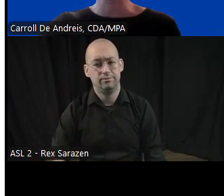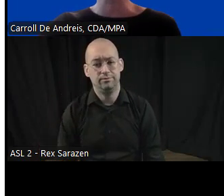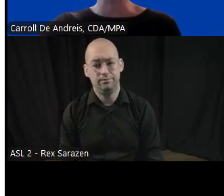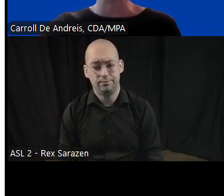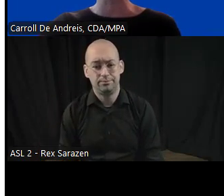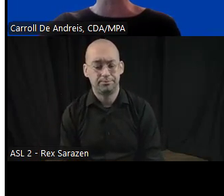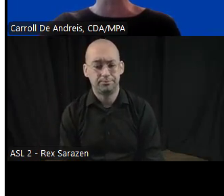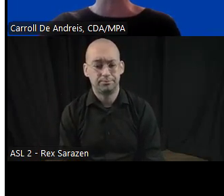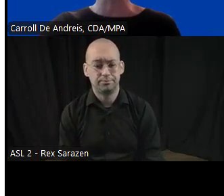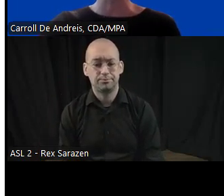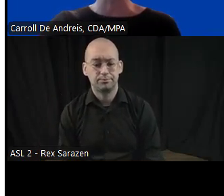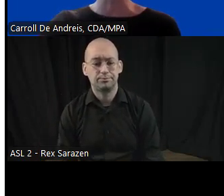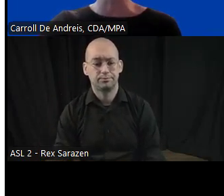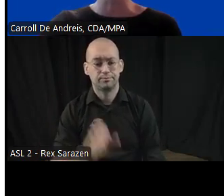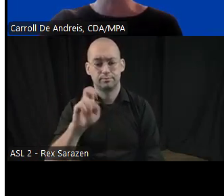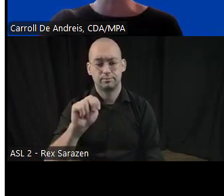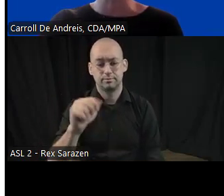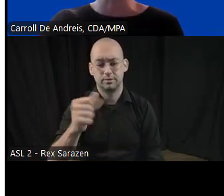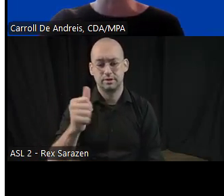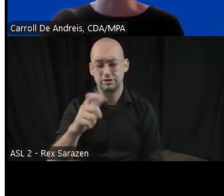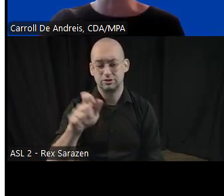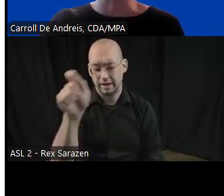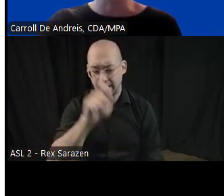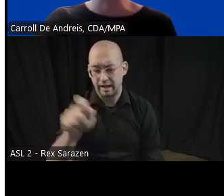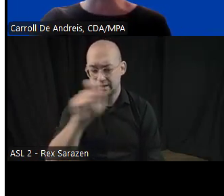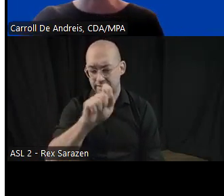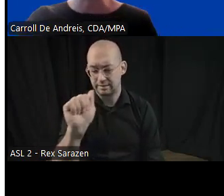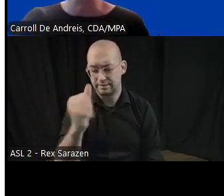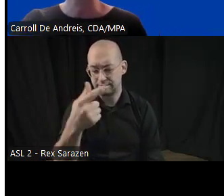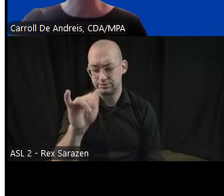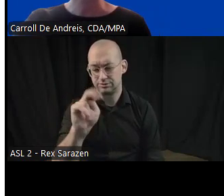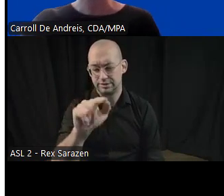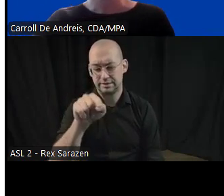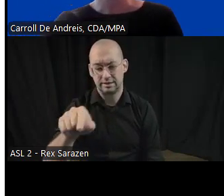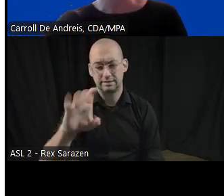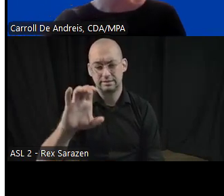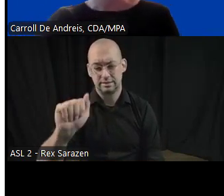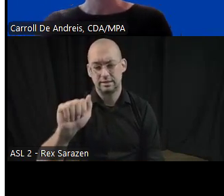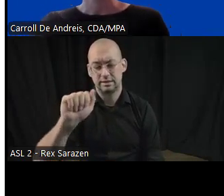Engage, ENGAGE, at aging.ca.gov. Thank you.